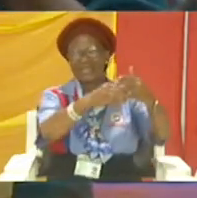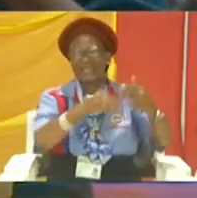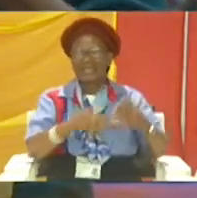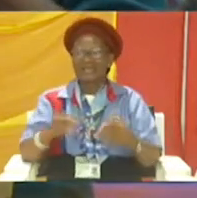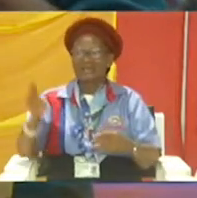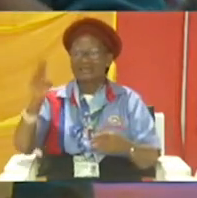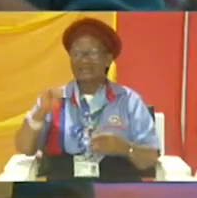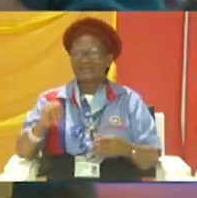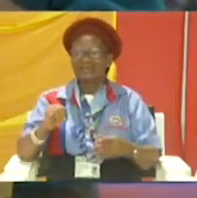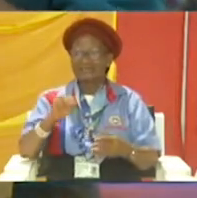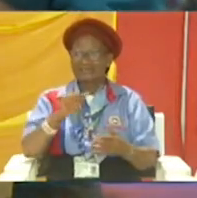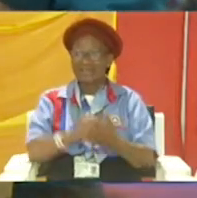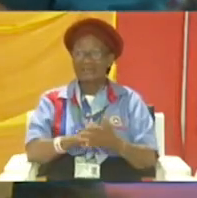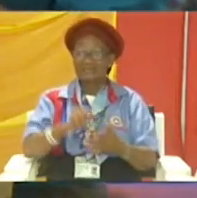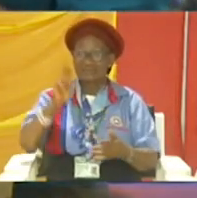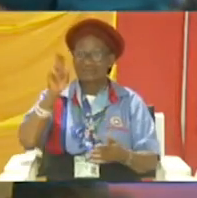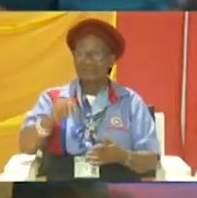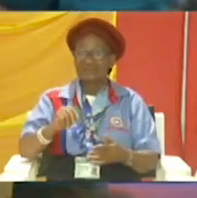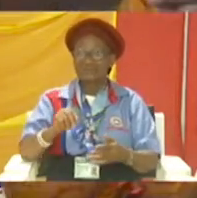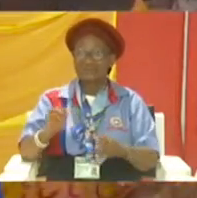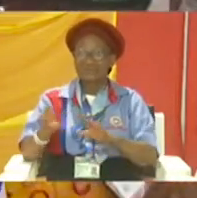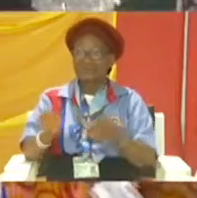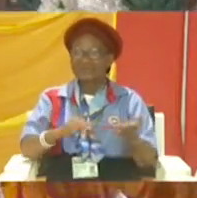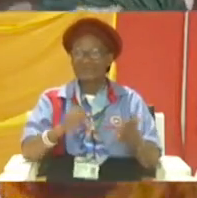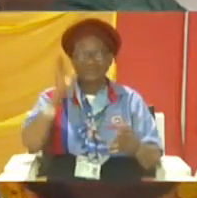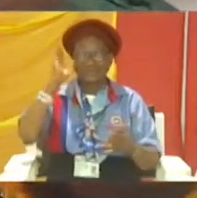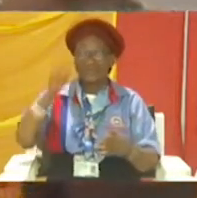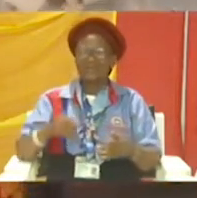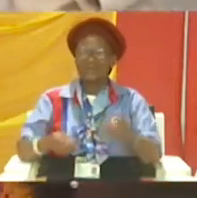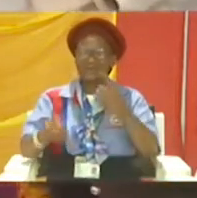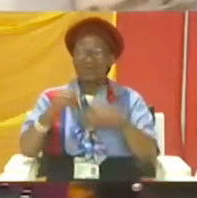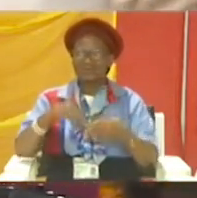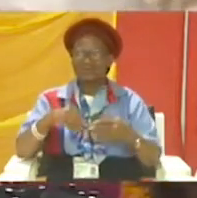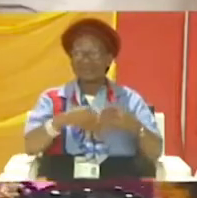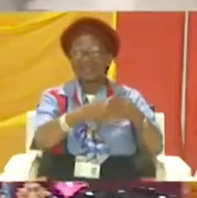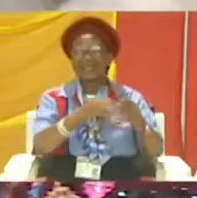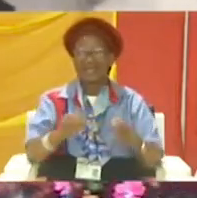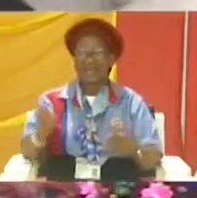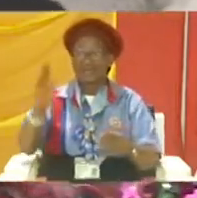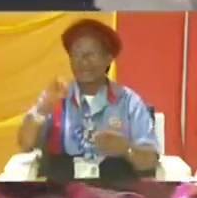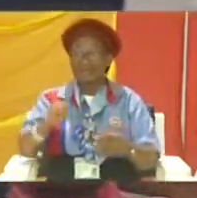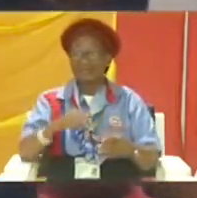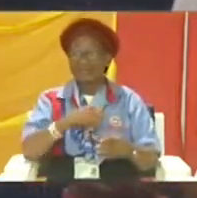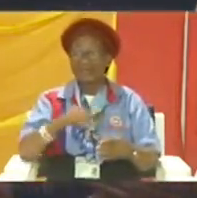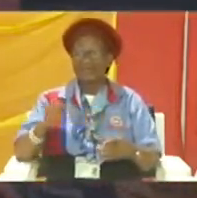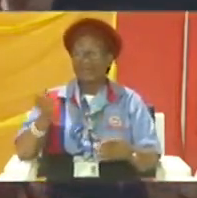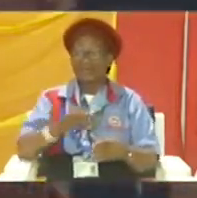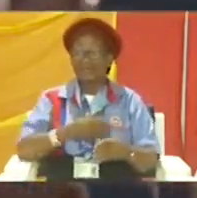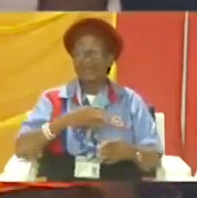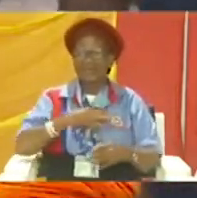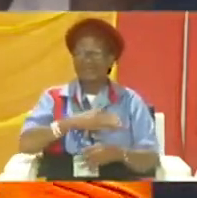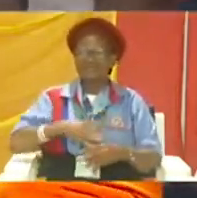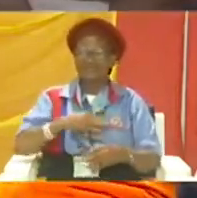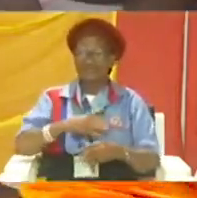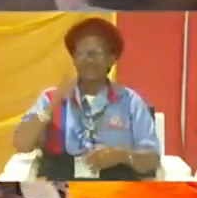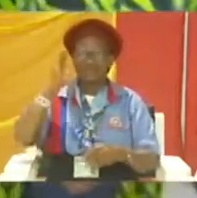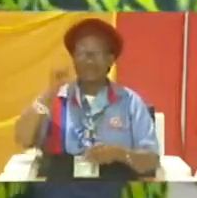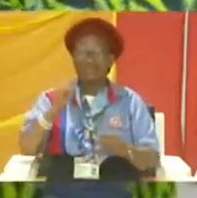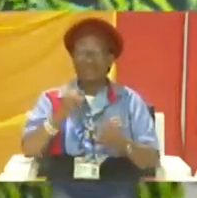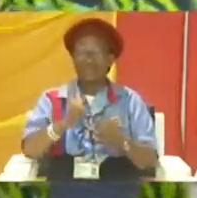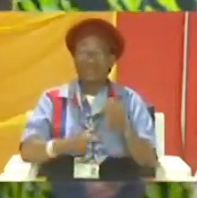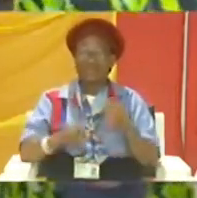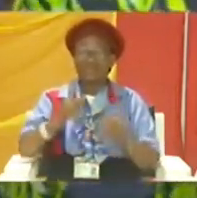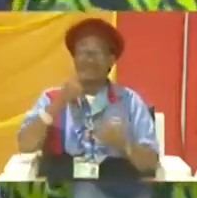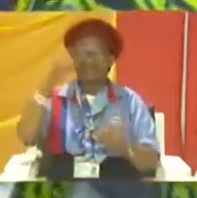that no death will come near them, that our joy over them will last